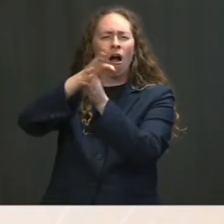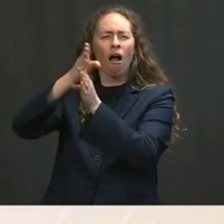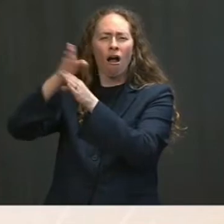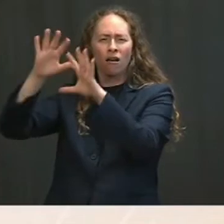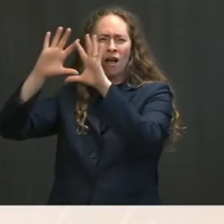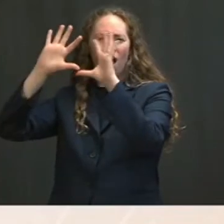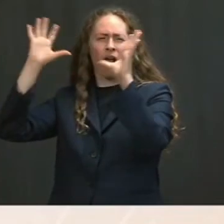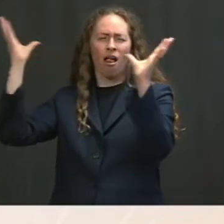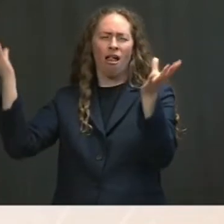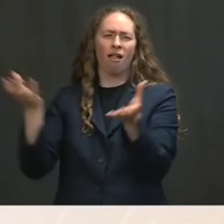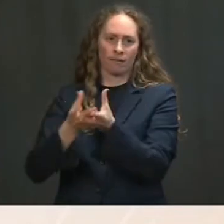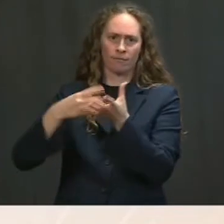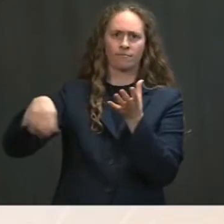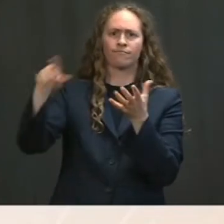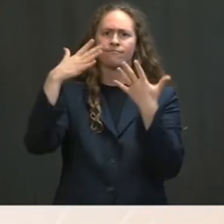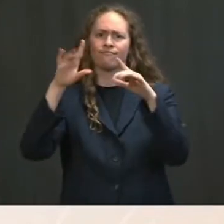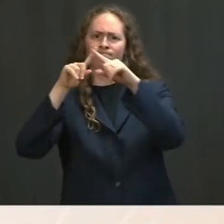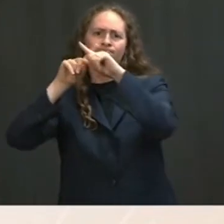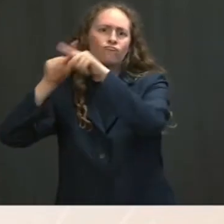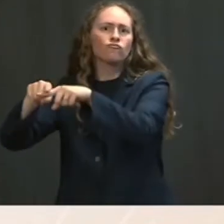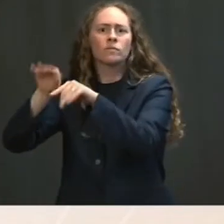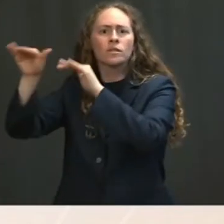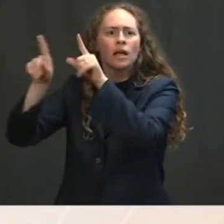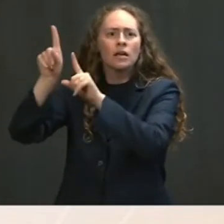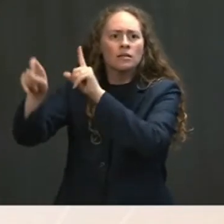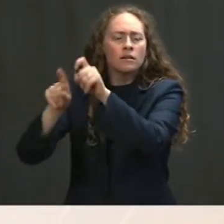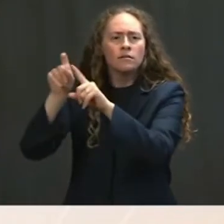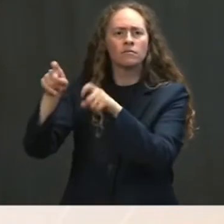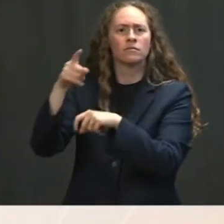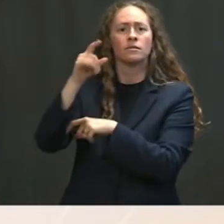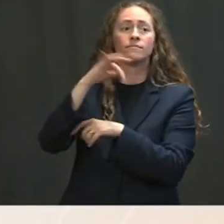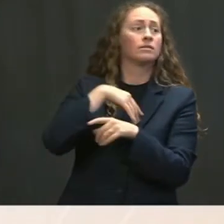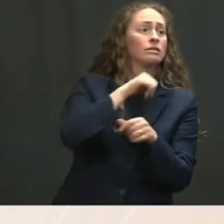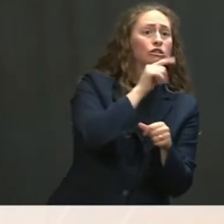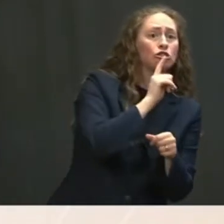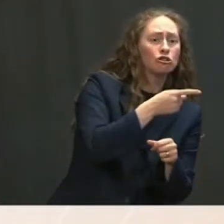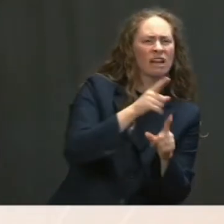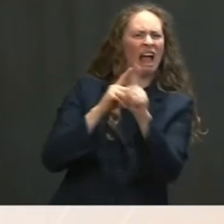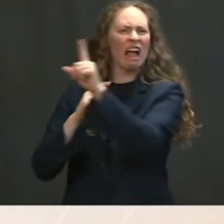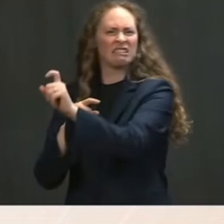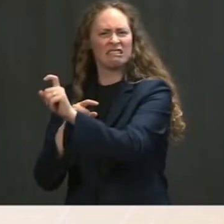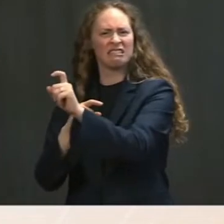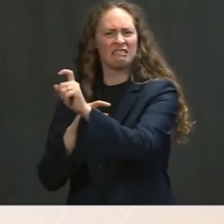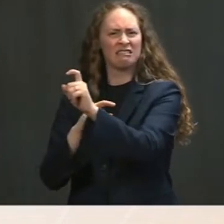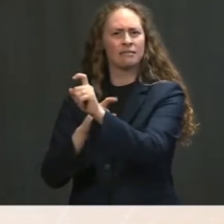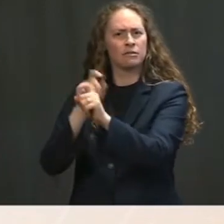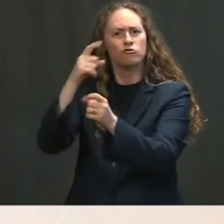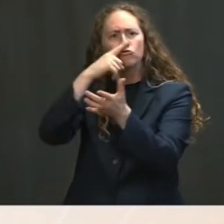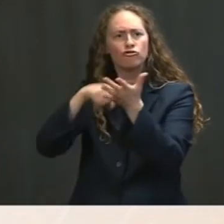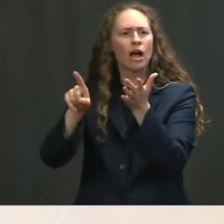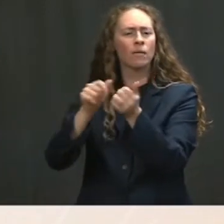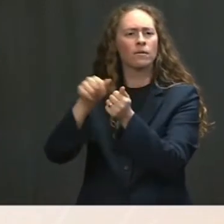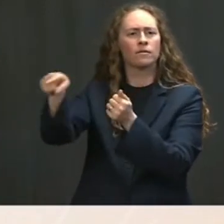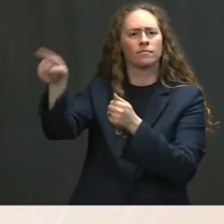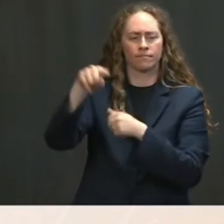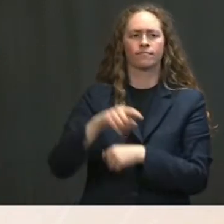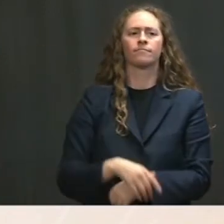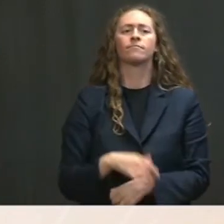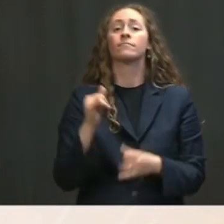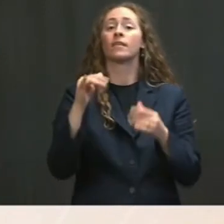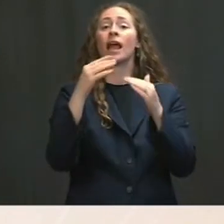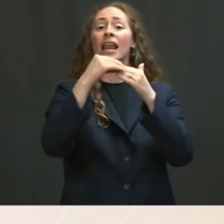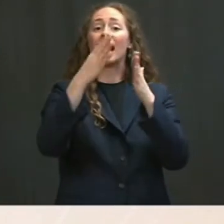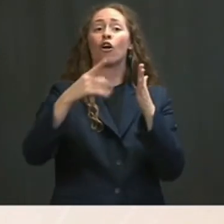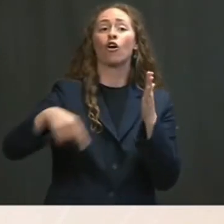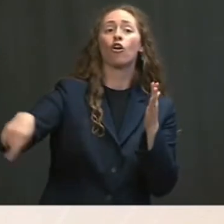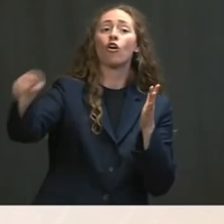when it comes to evaluating whether information is true or not. I think one of the greatest roles that public leaders can play is to point to scientists and to